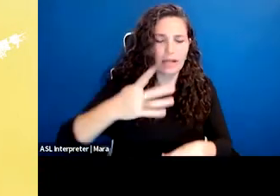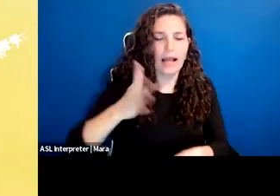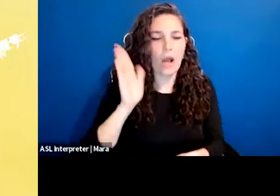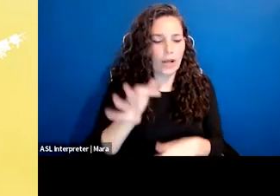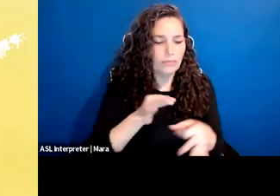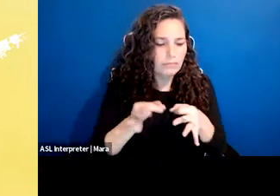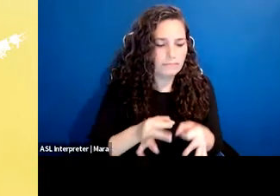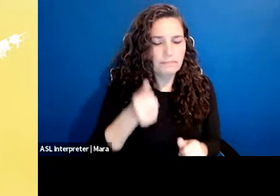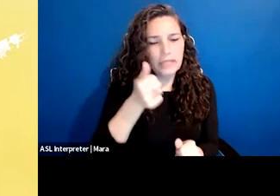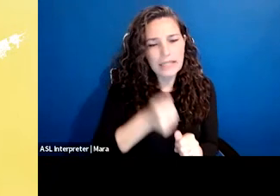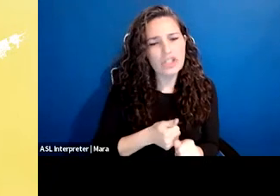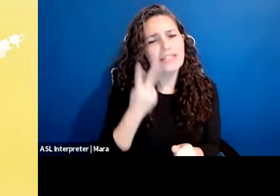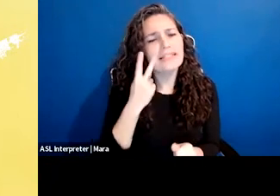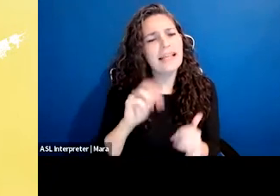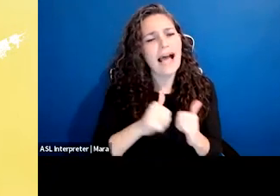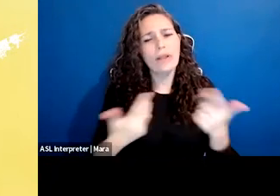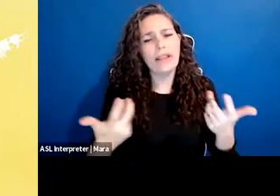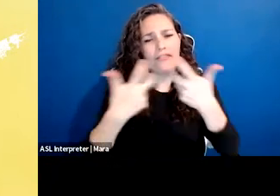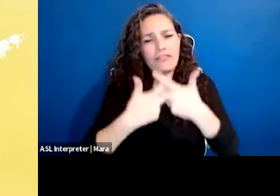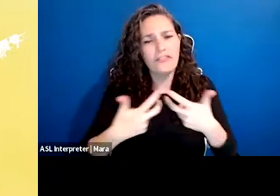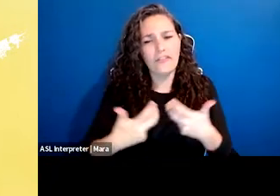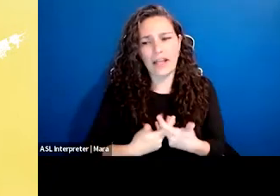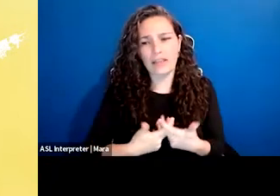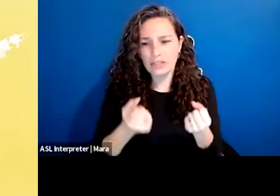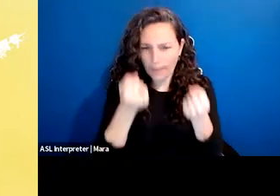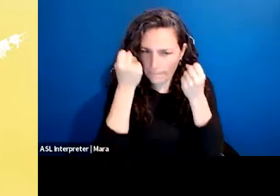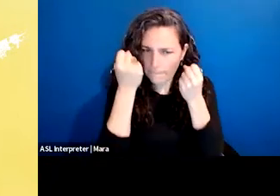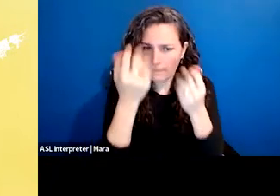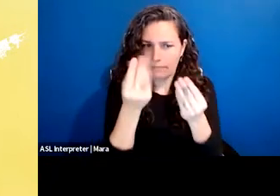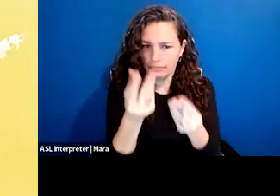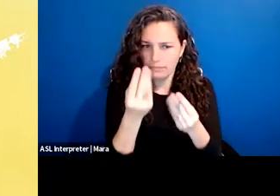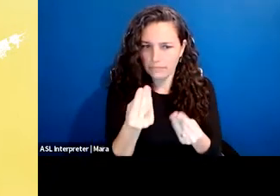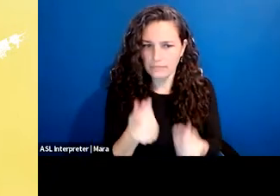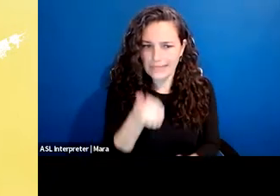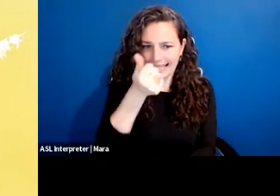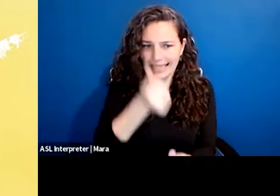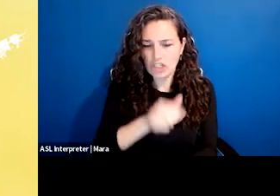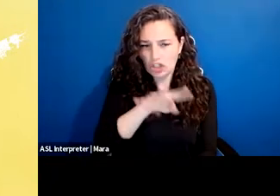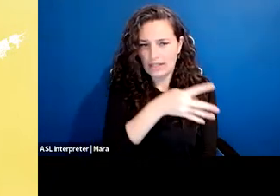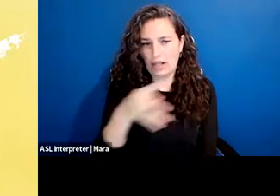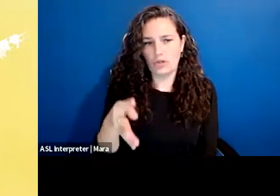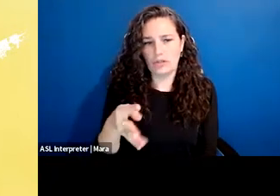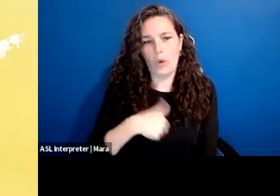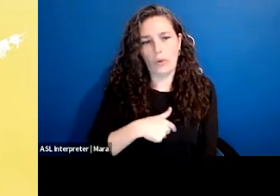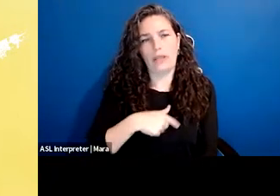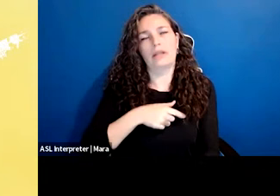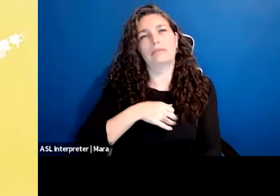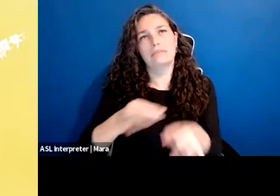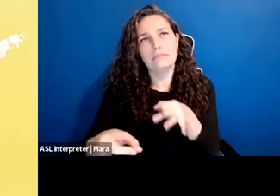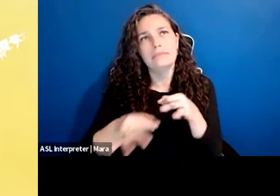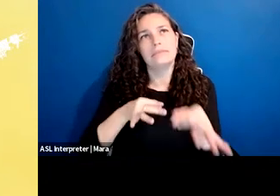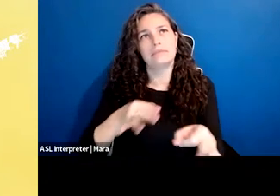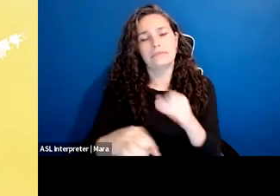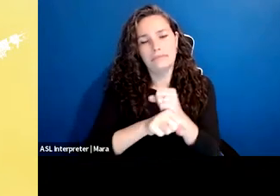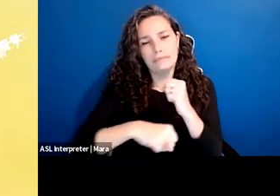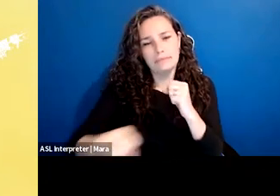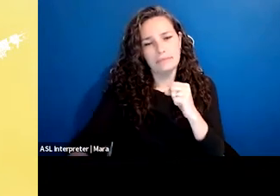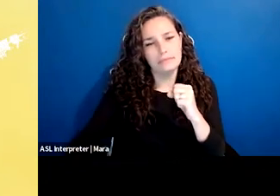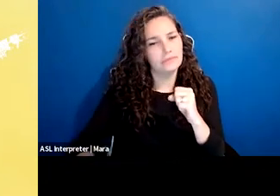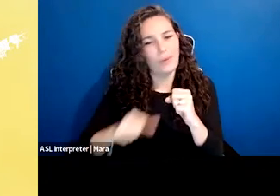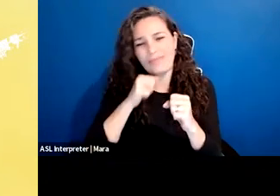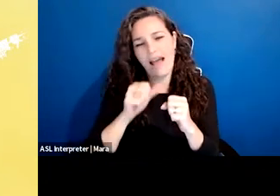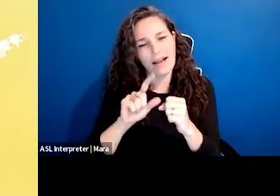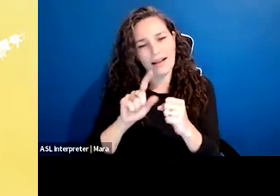idea of where you may fit. There is a whole lot of information in each of the schedules. So we could talk for hours about the schedules. So we won't go